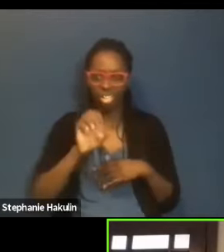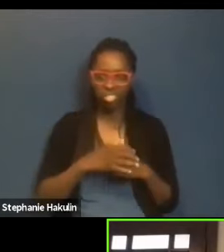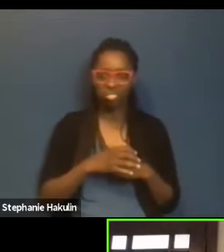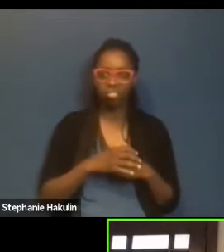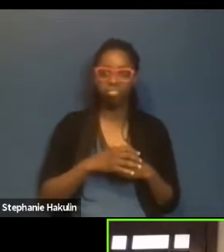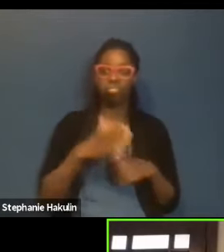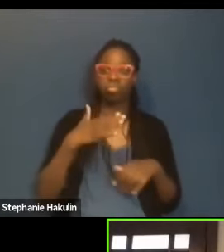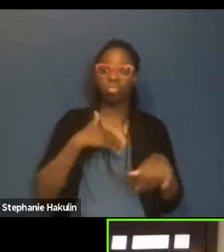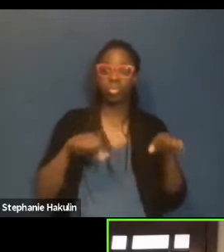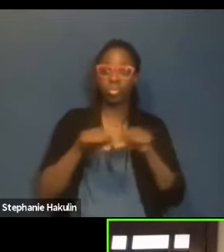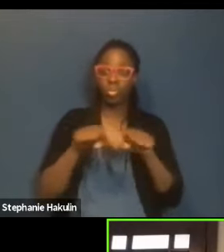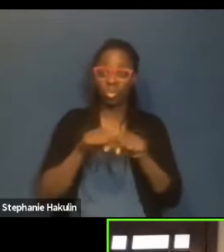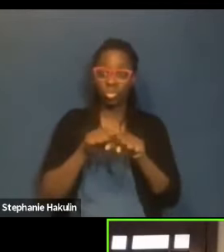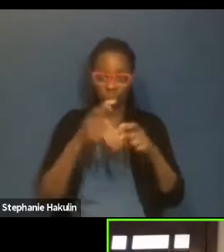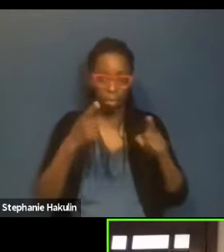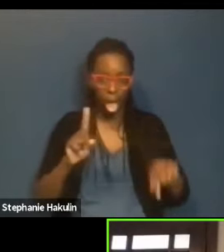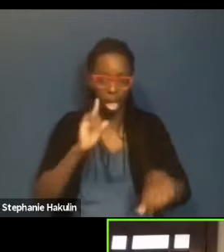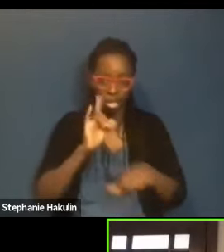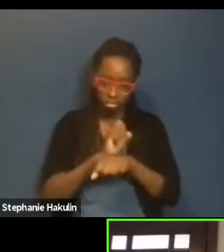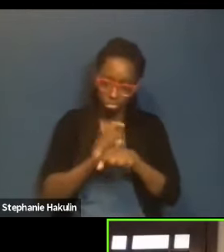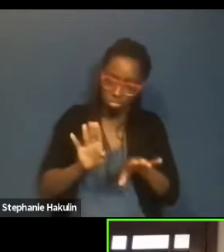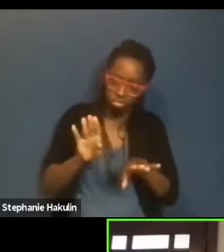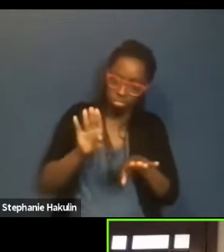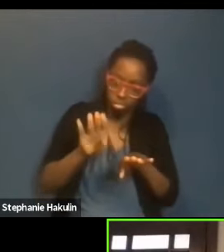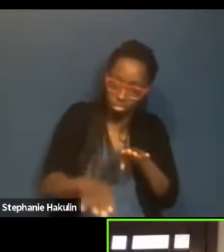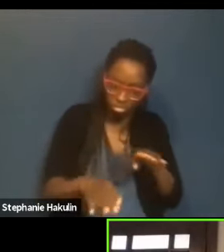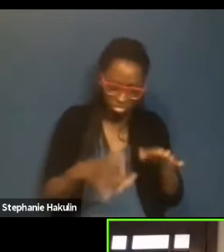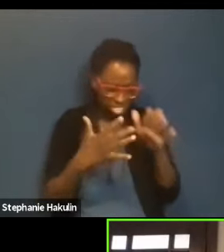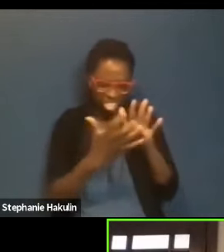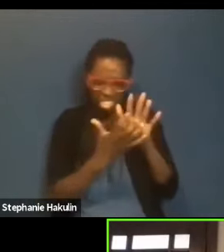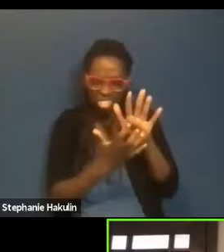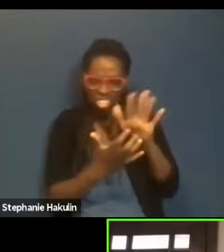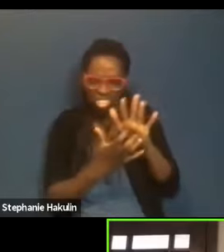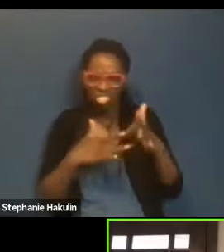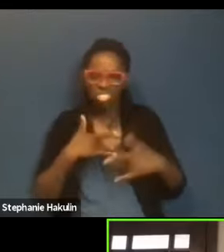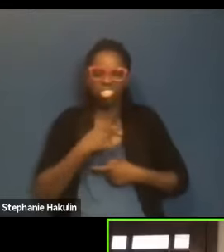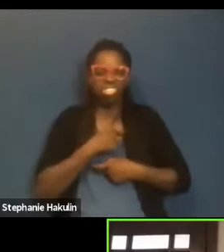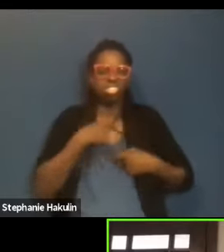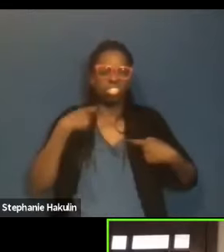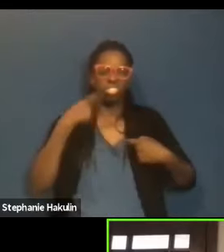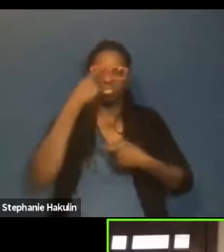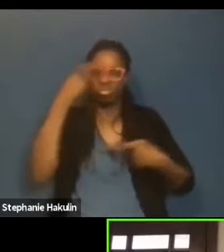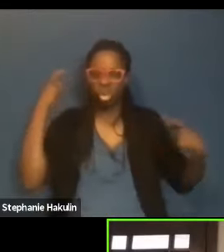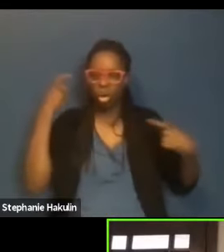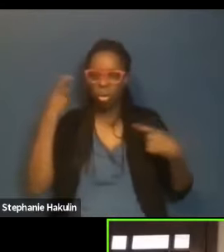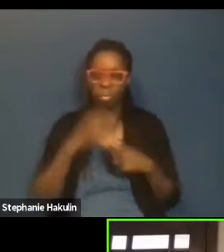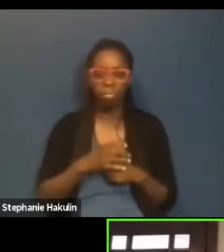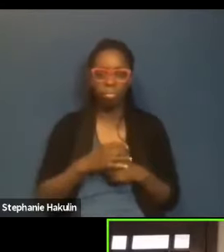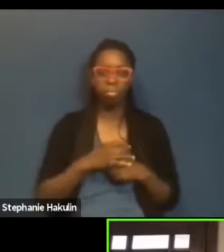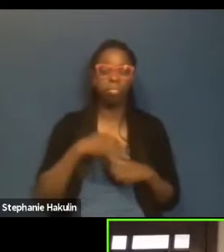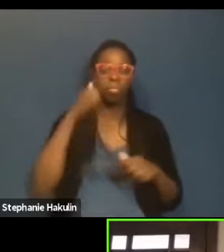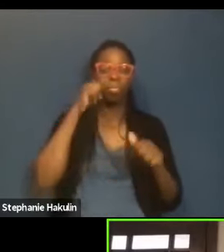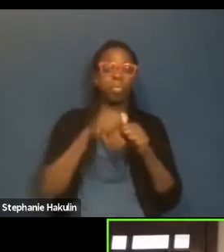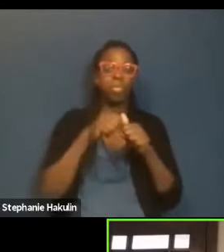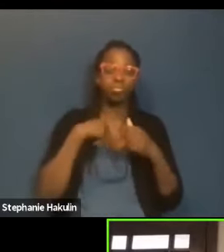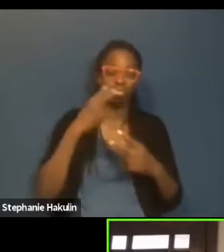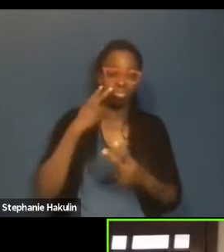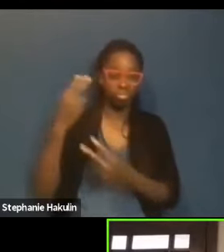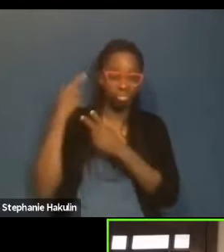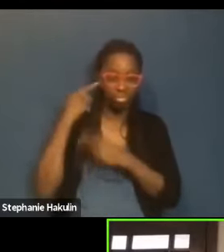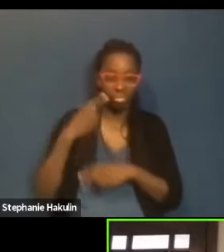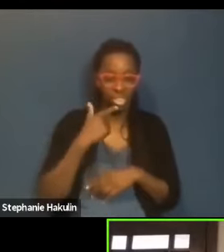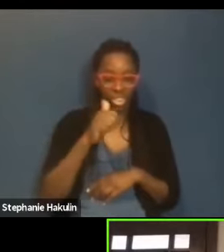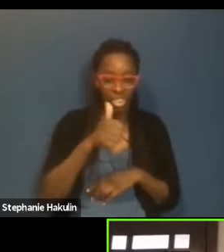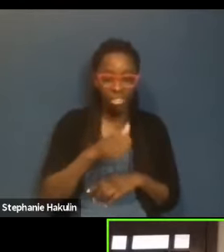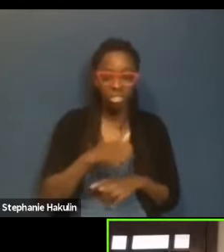barracks, the teeth are back to close me in. When I was 10, my mother made me watch a documentary on the